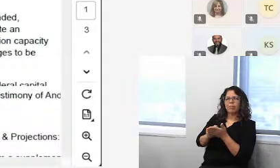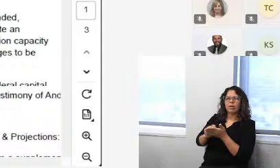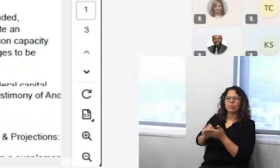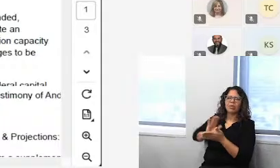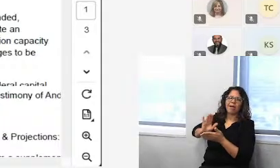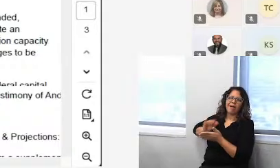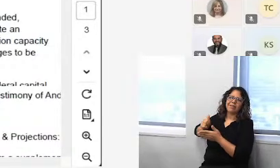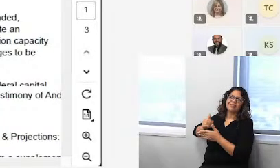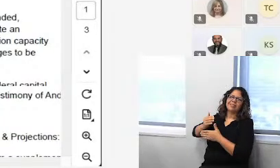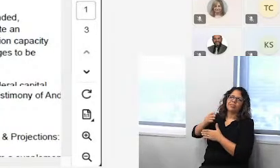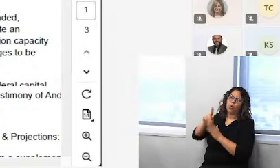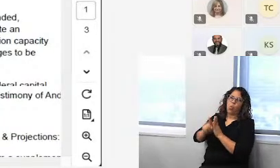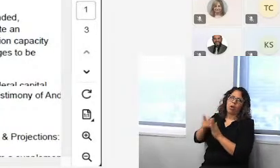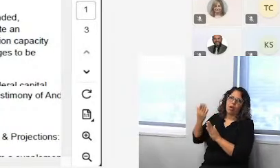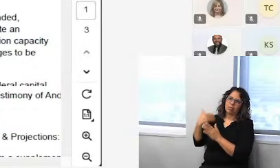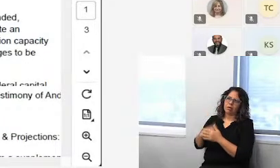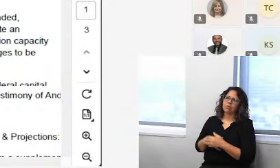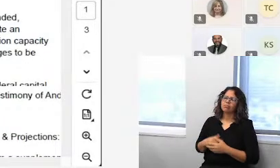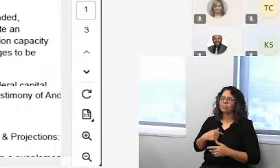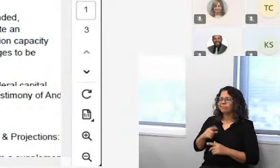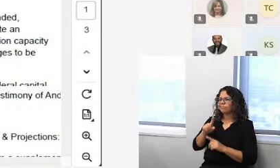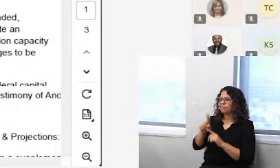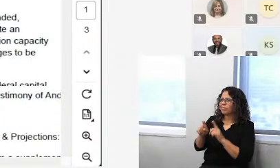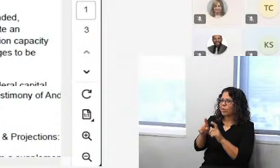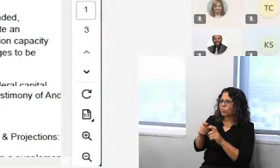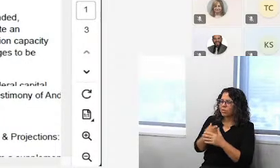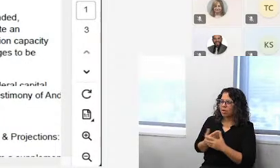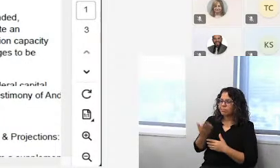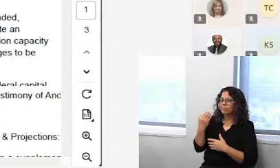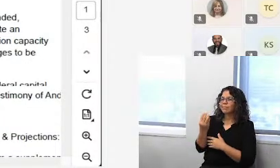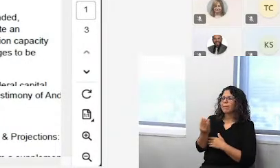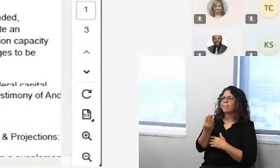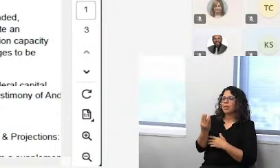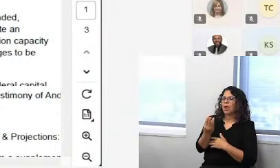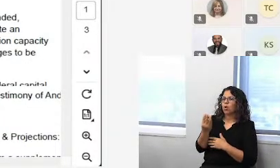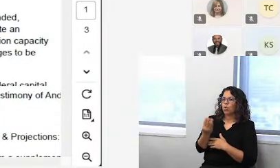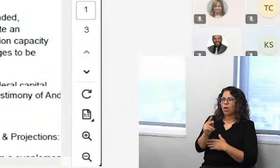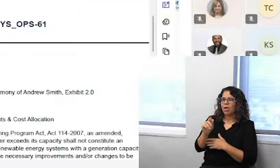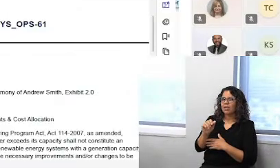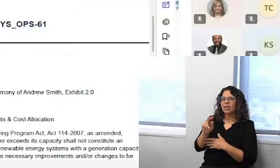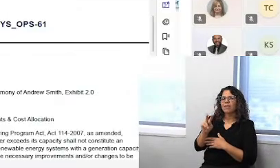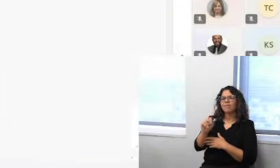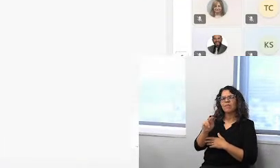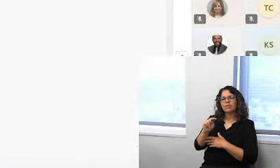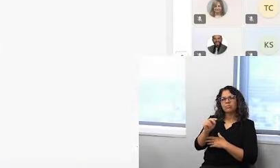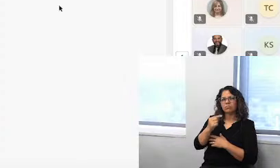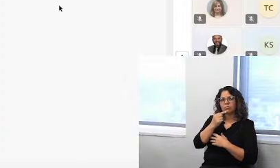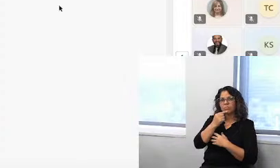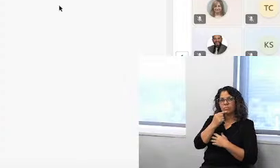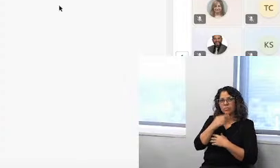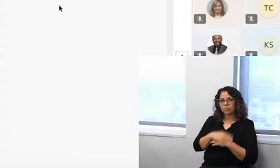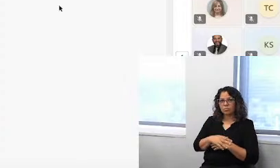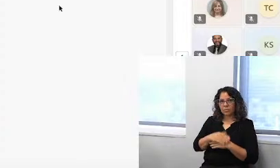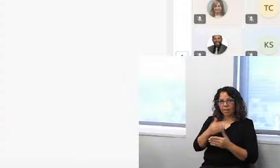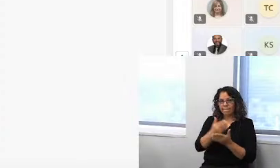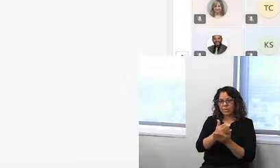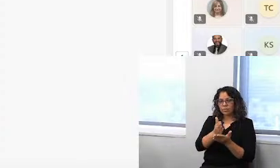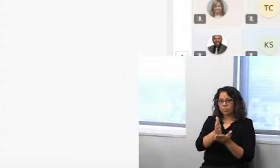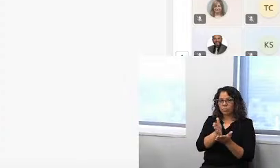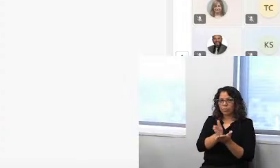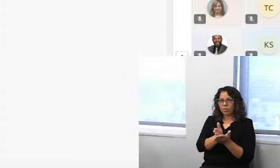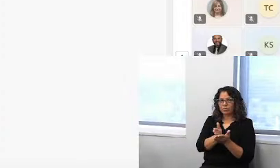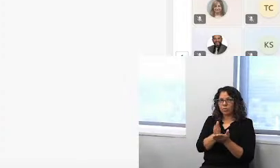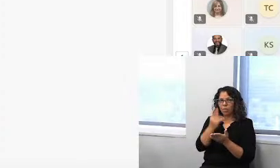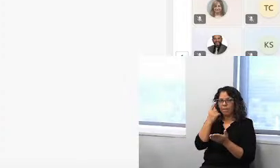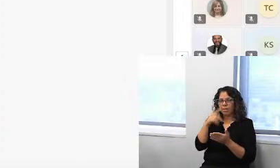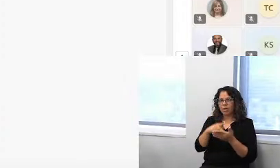I just want to ask, Wednesday, Kevin mentioned that there's budget for the vegetation management